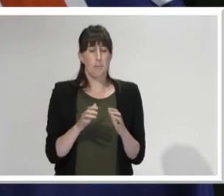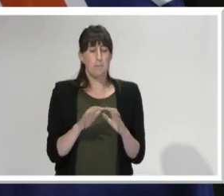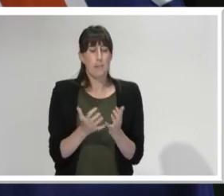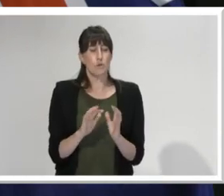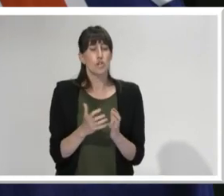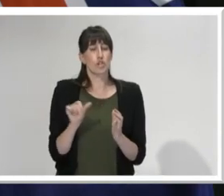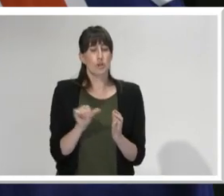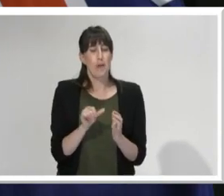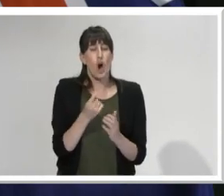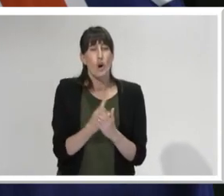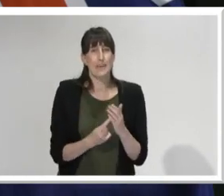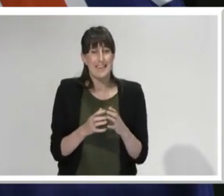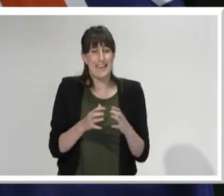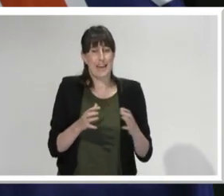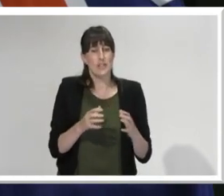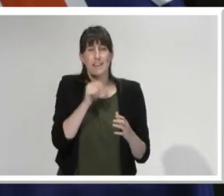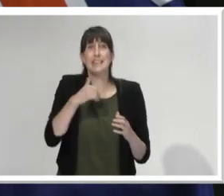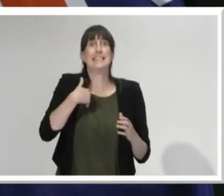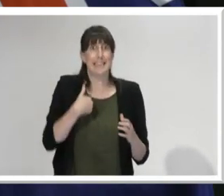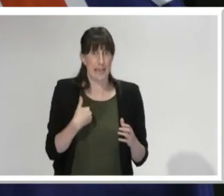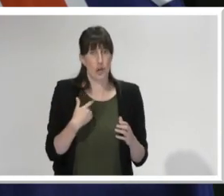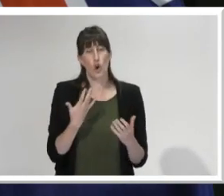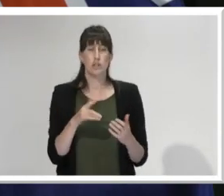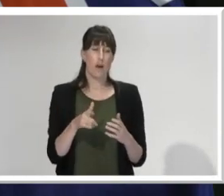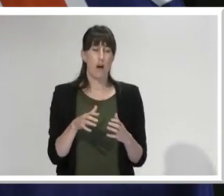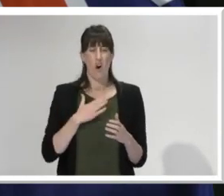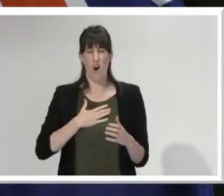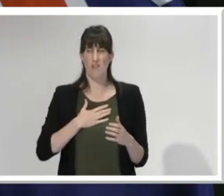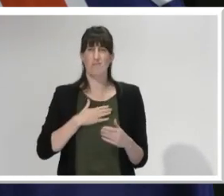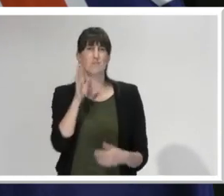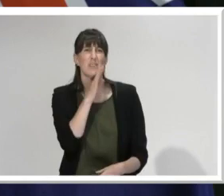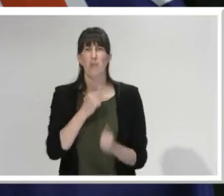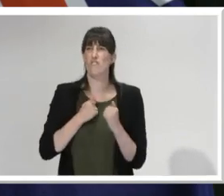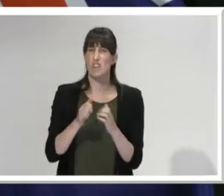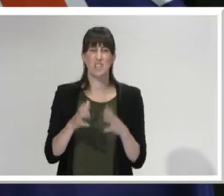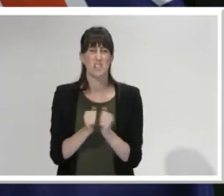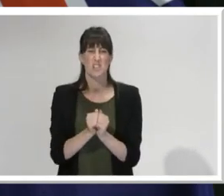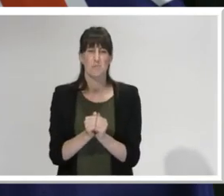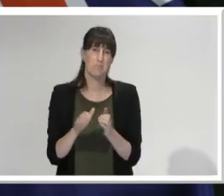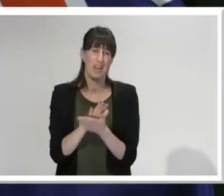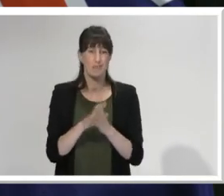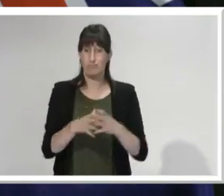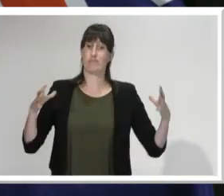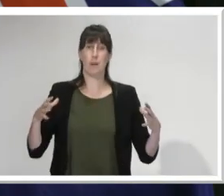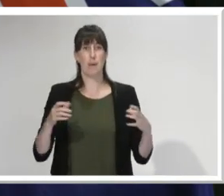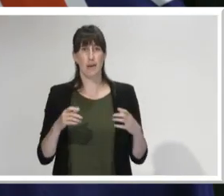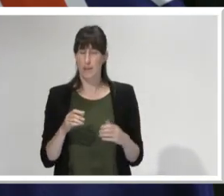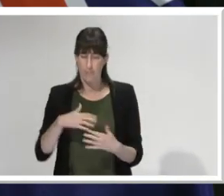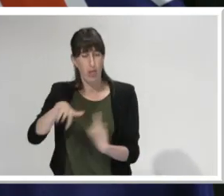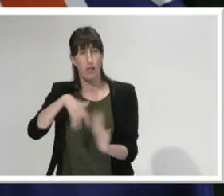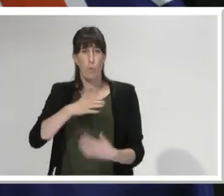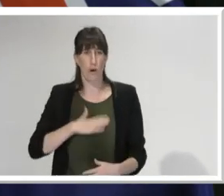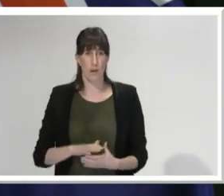really trying to give the principle here, is that it is ideal that you still keep your contact with a range